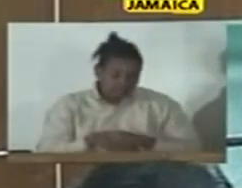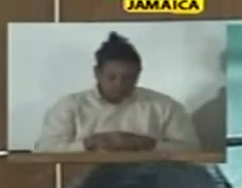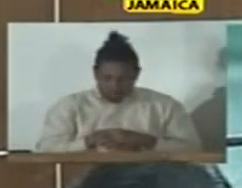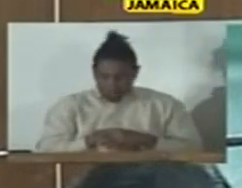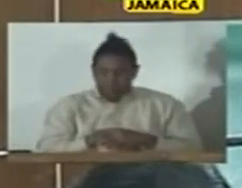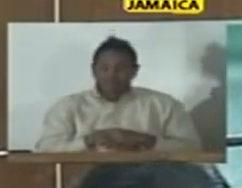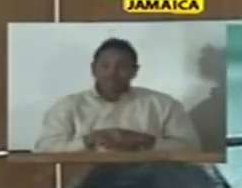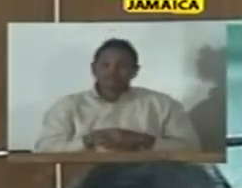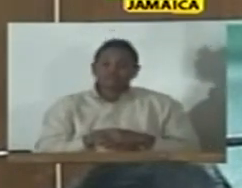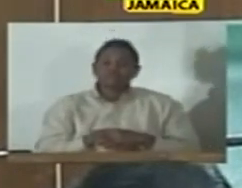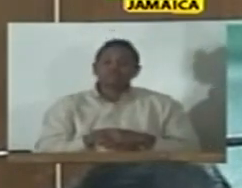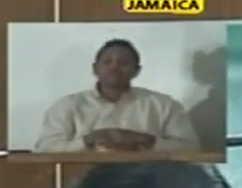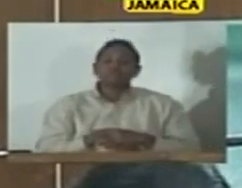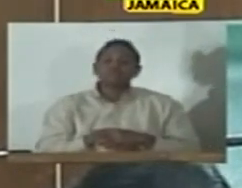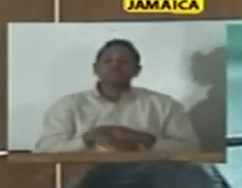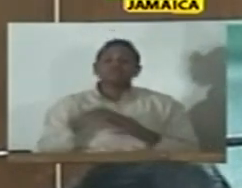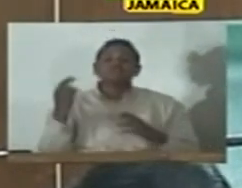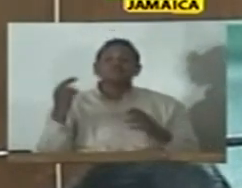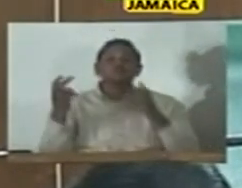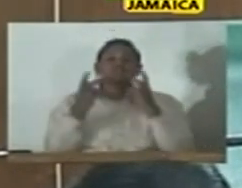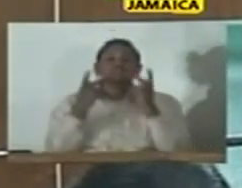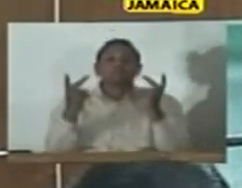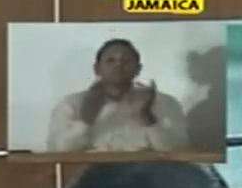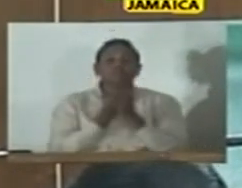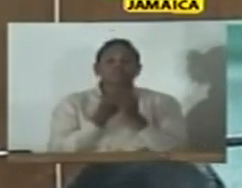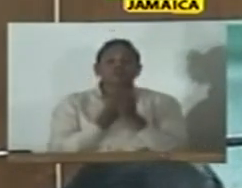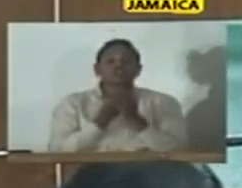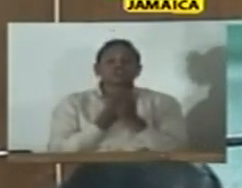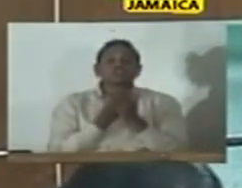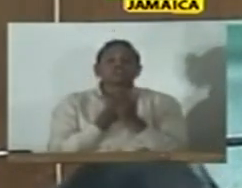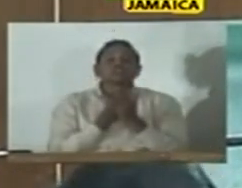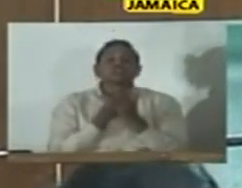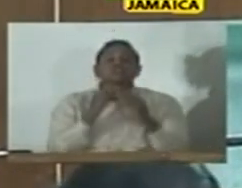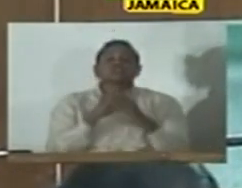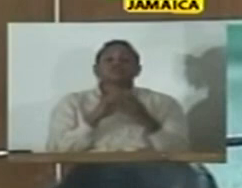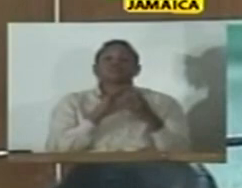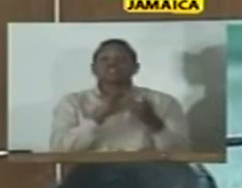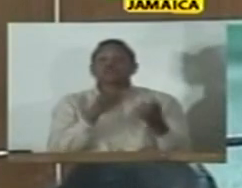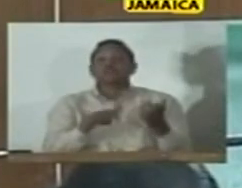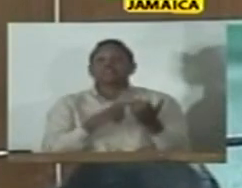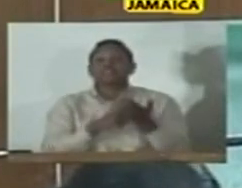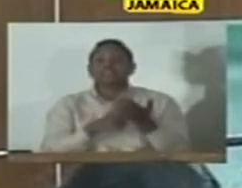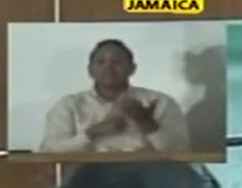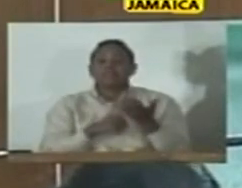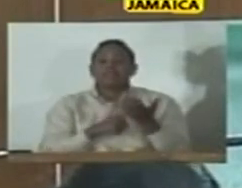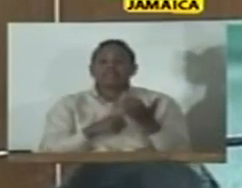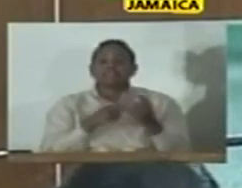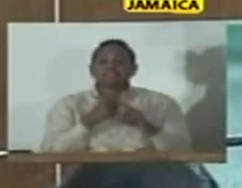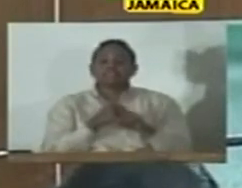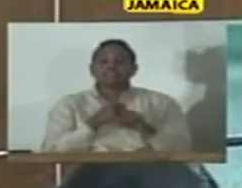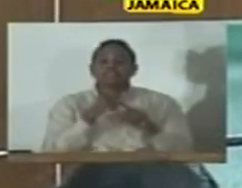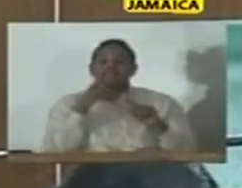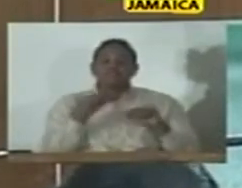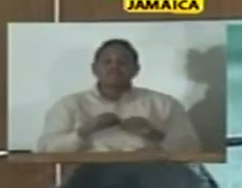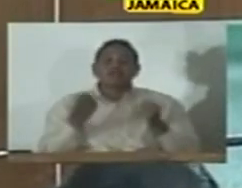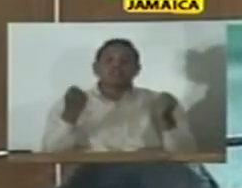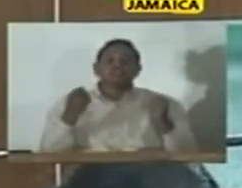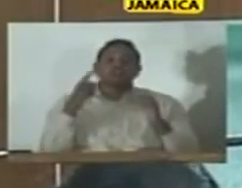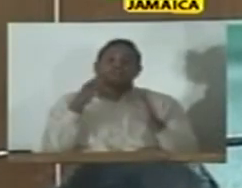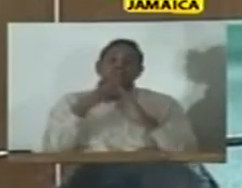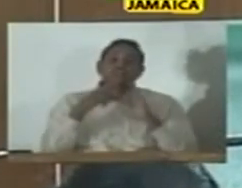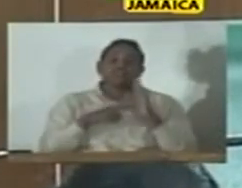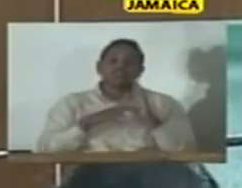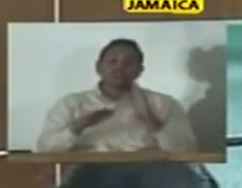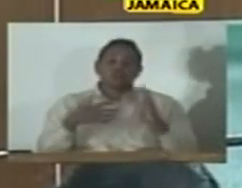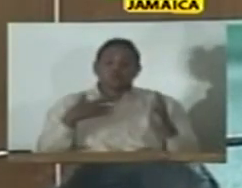the use of public funds in the context of the debate is a violation of the standing orders.